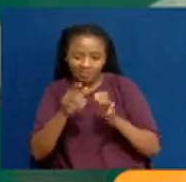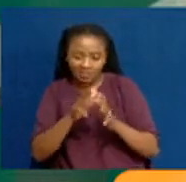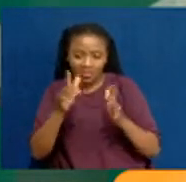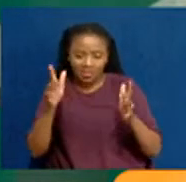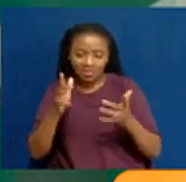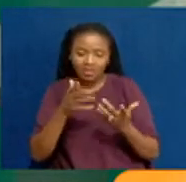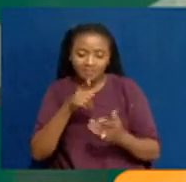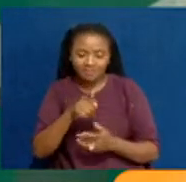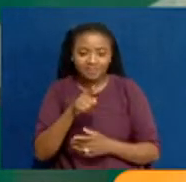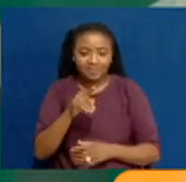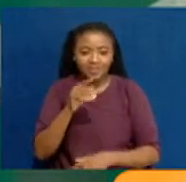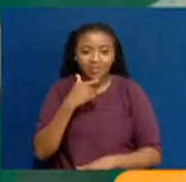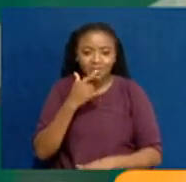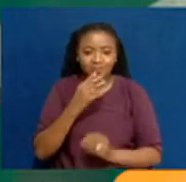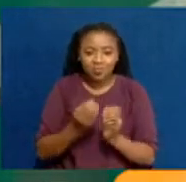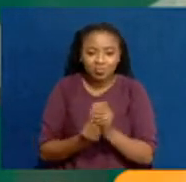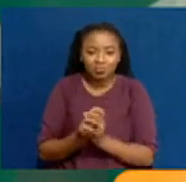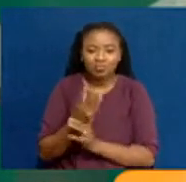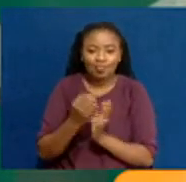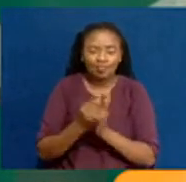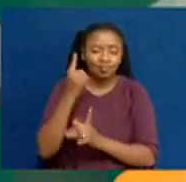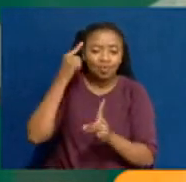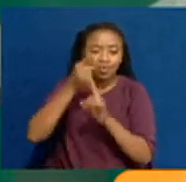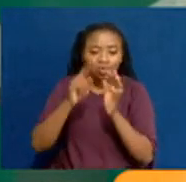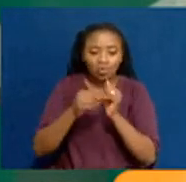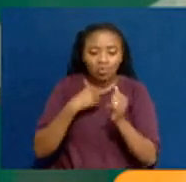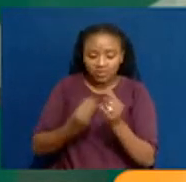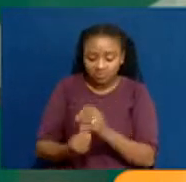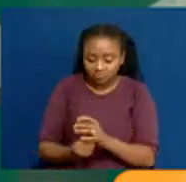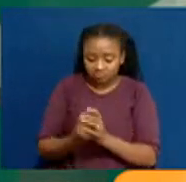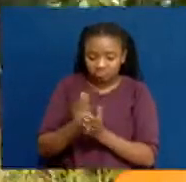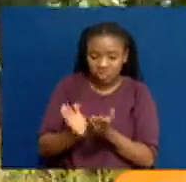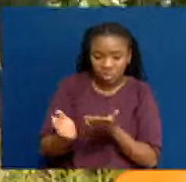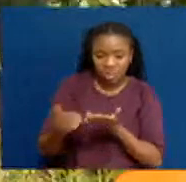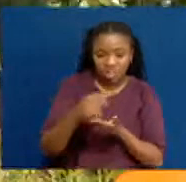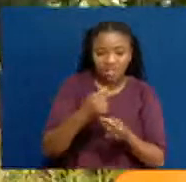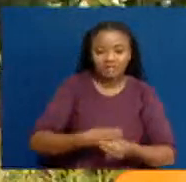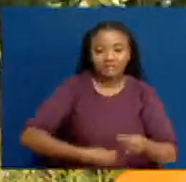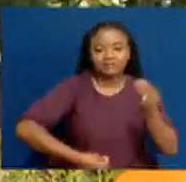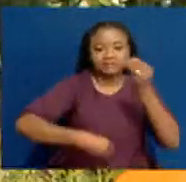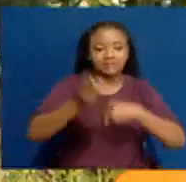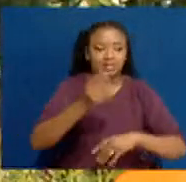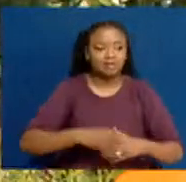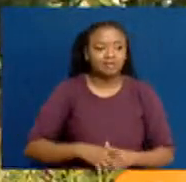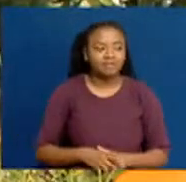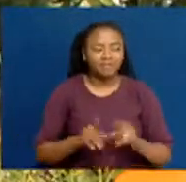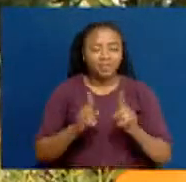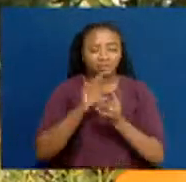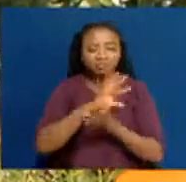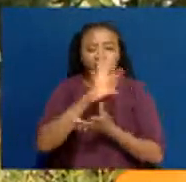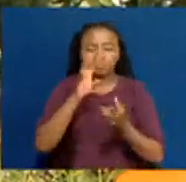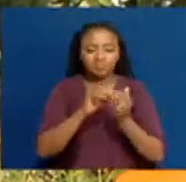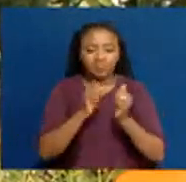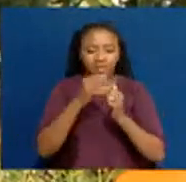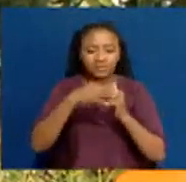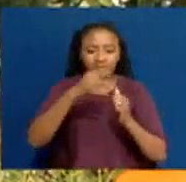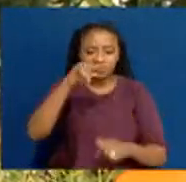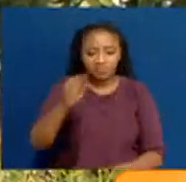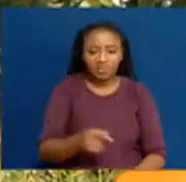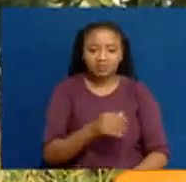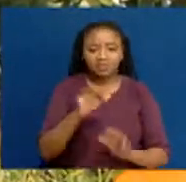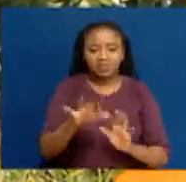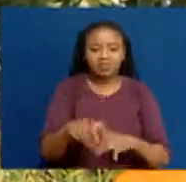And these are the farmers who they're growing for export, they're growing for commercialization. So far, at least 18,000 farmers have